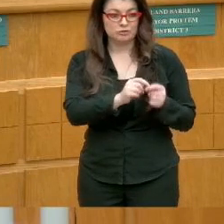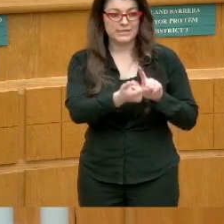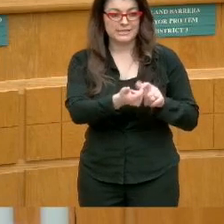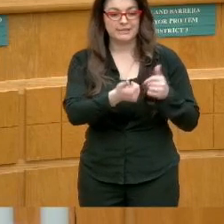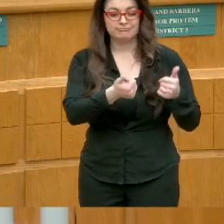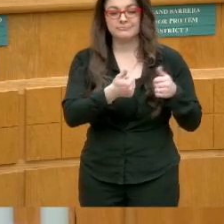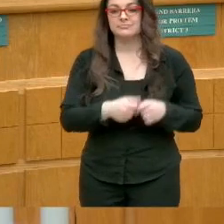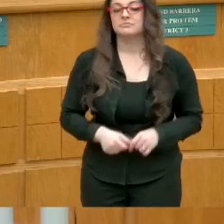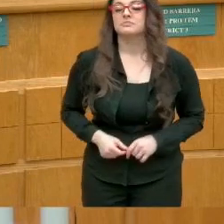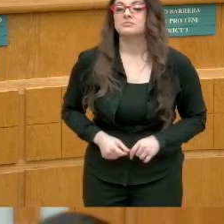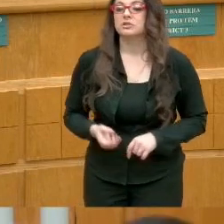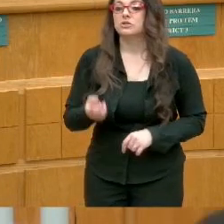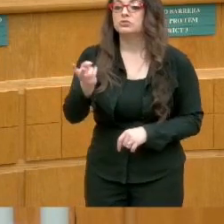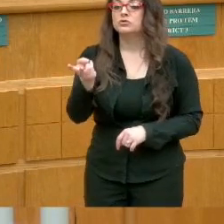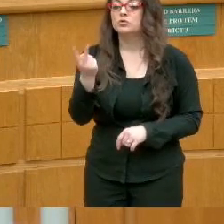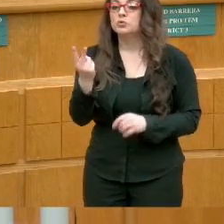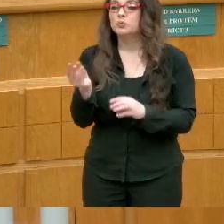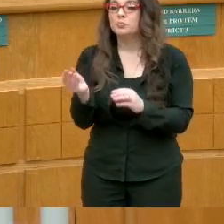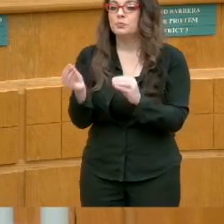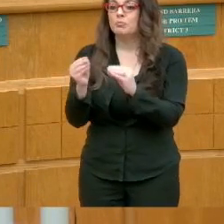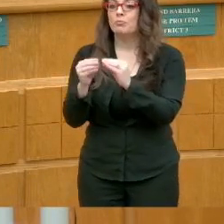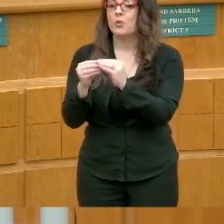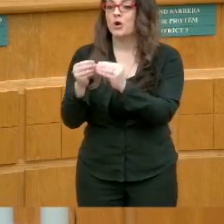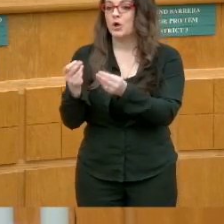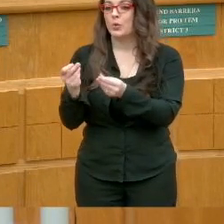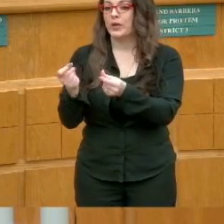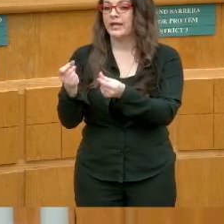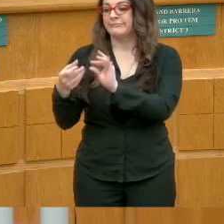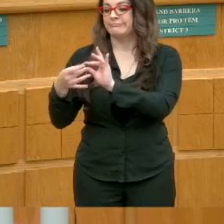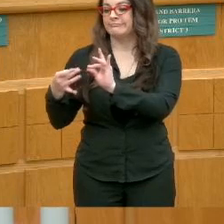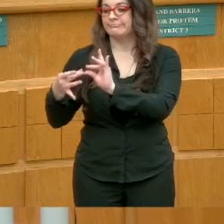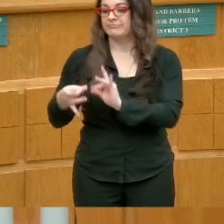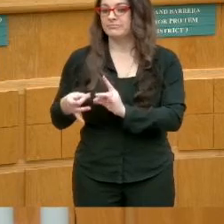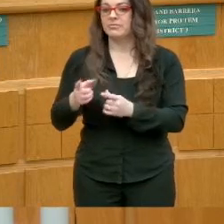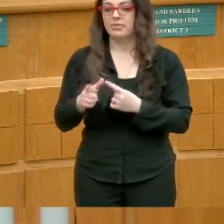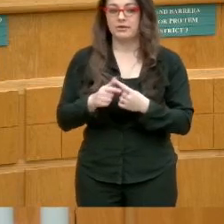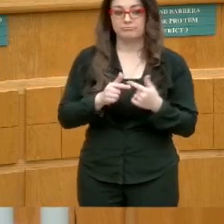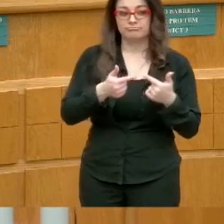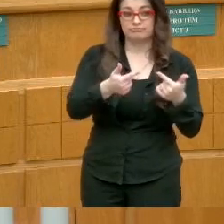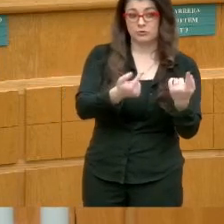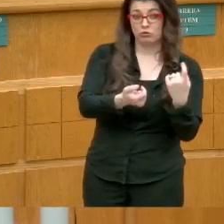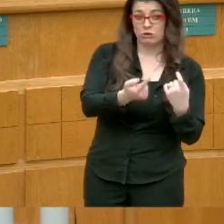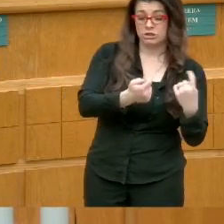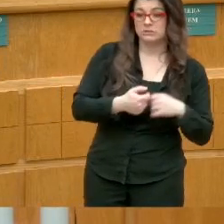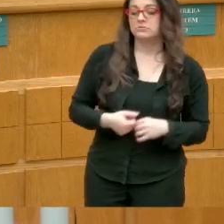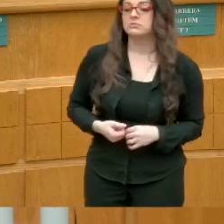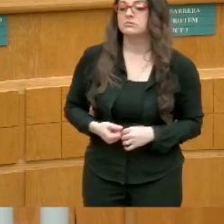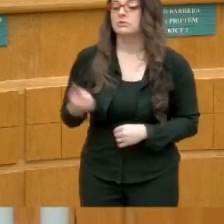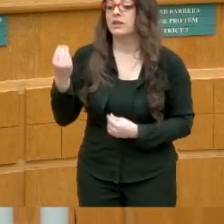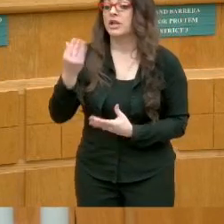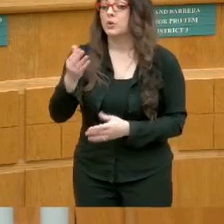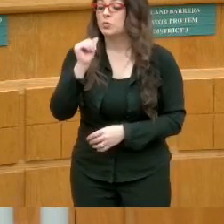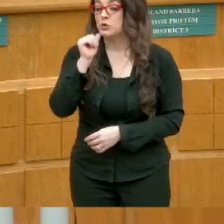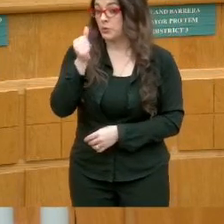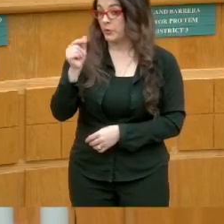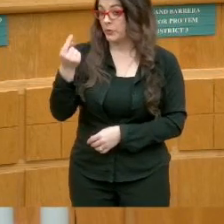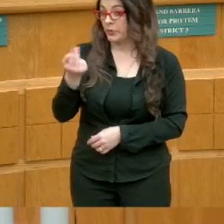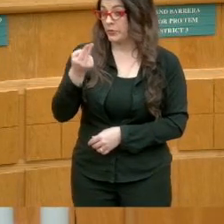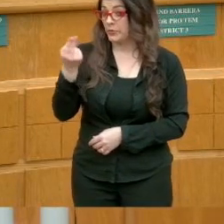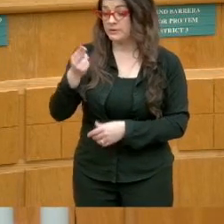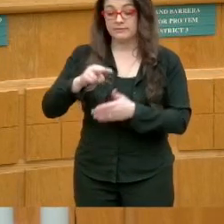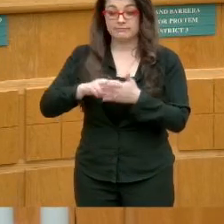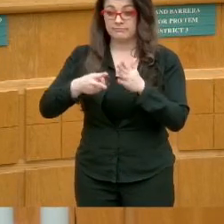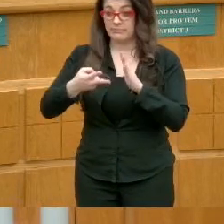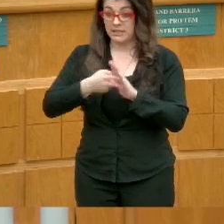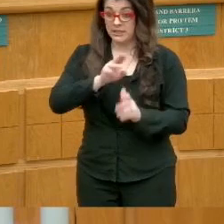Okay, just two more quick comments, and then we'll see if there's any questions. One is tomorrow is Thursday, so tomorrow Mayor Joe